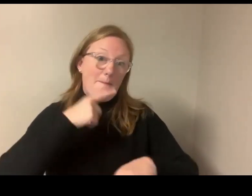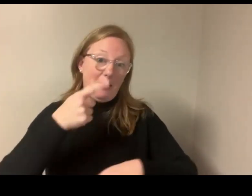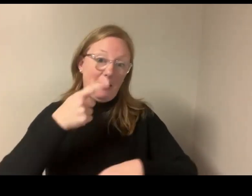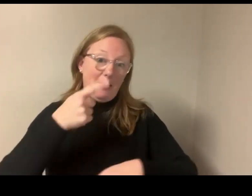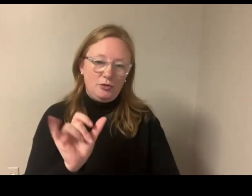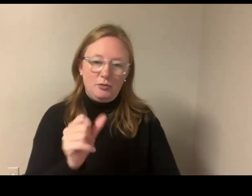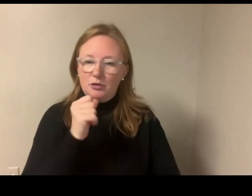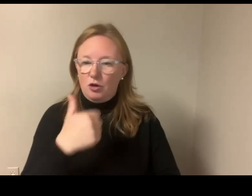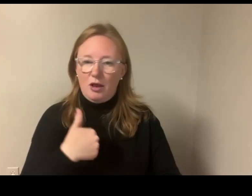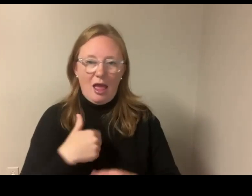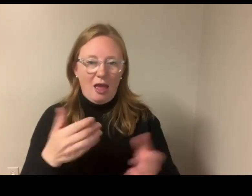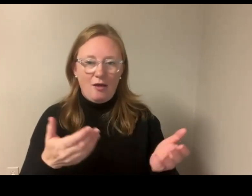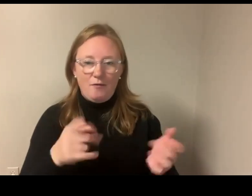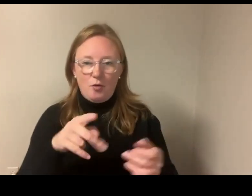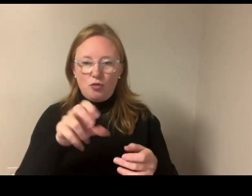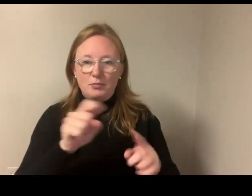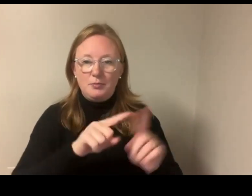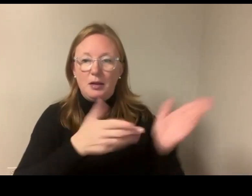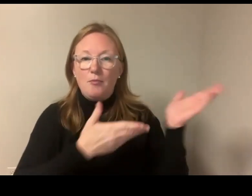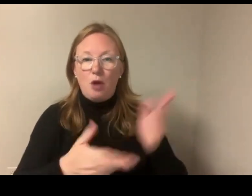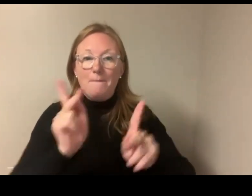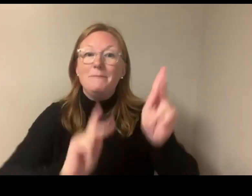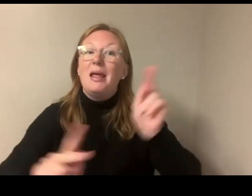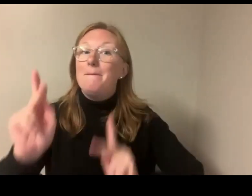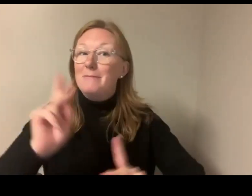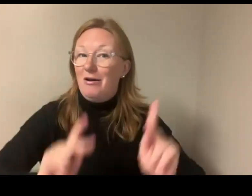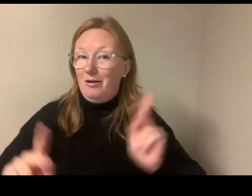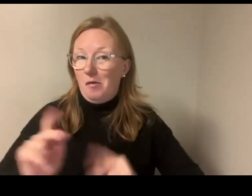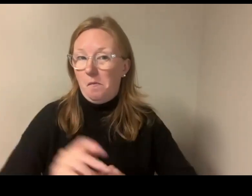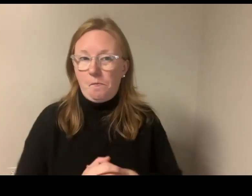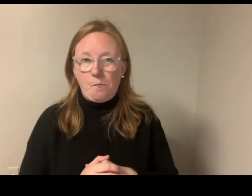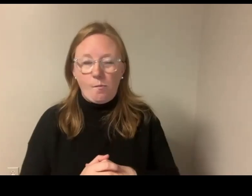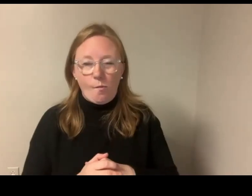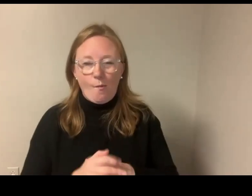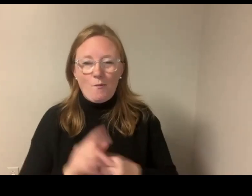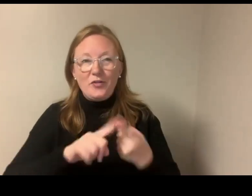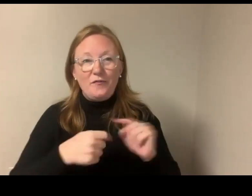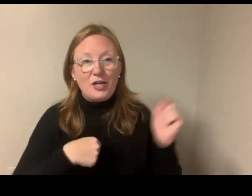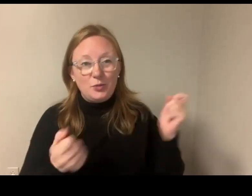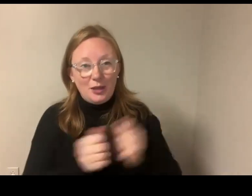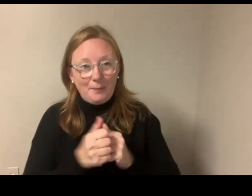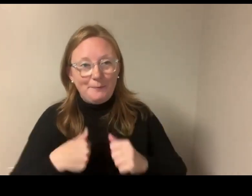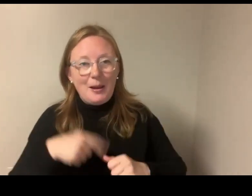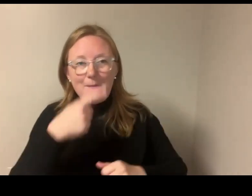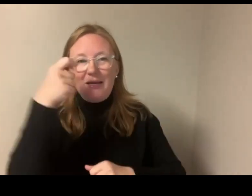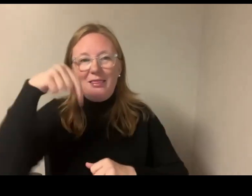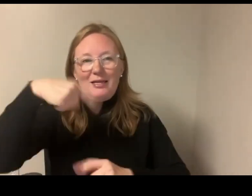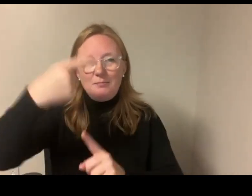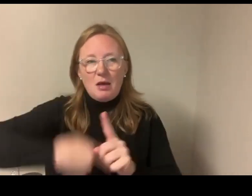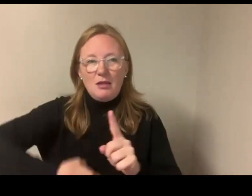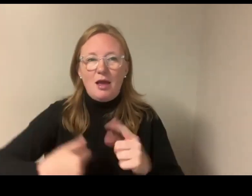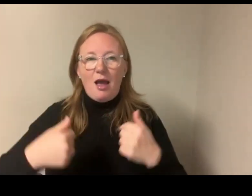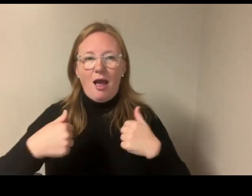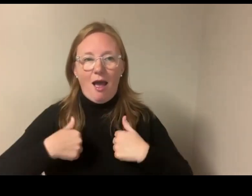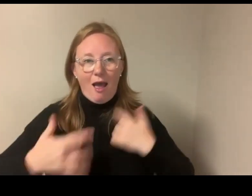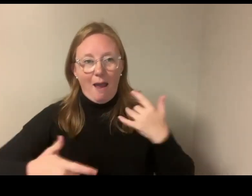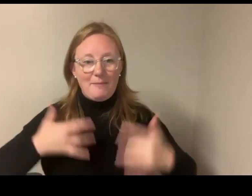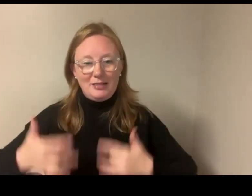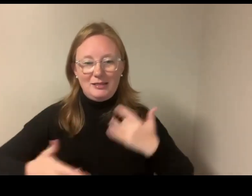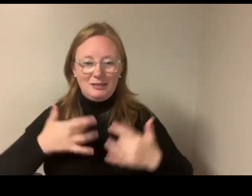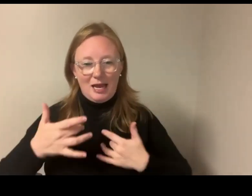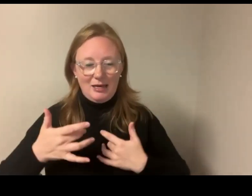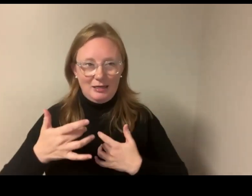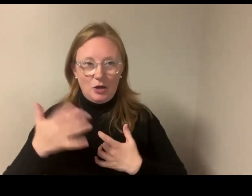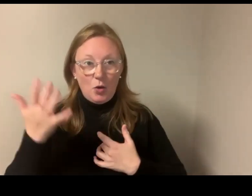have props, but even better, I brought some people. So we brought some friends along because this month I am excited that it is